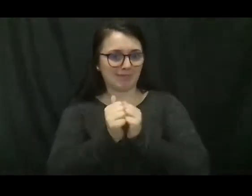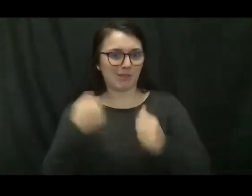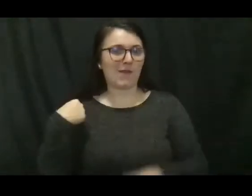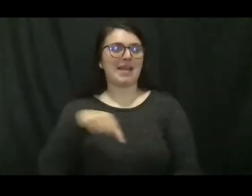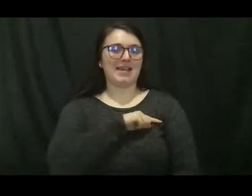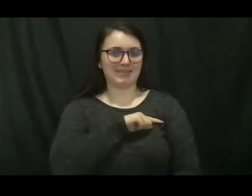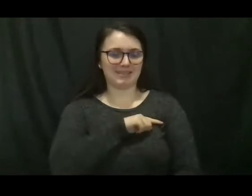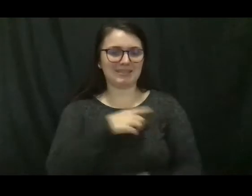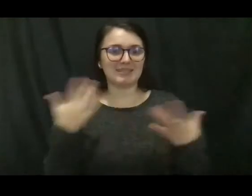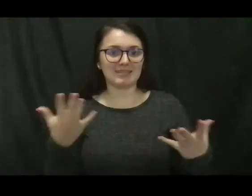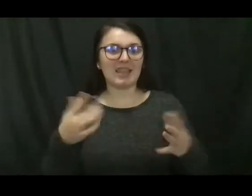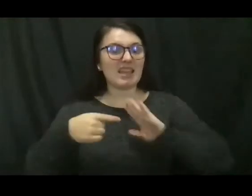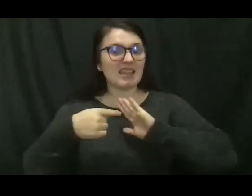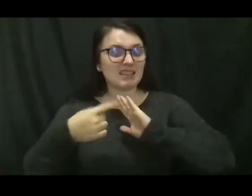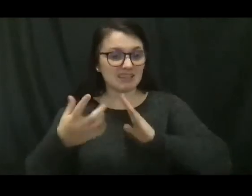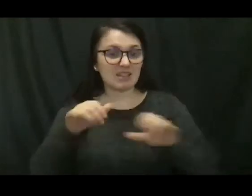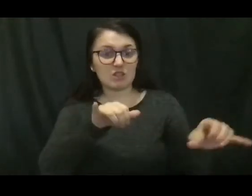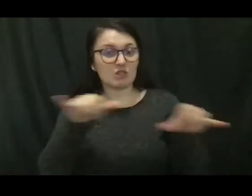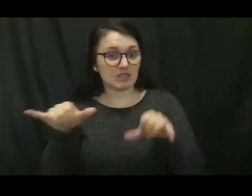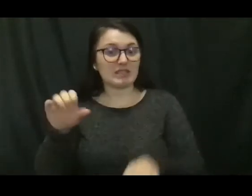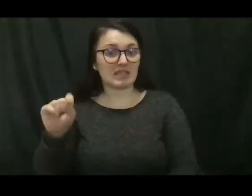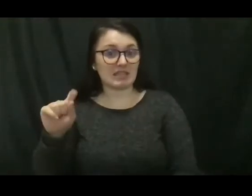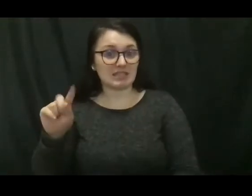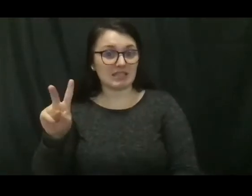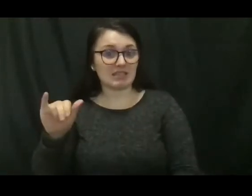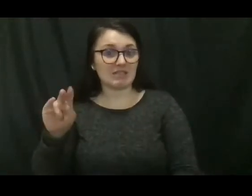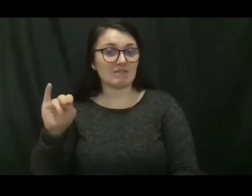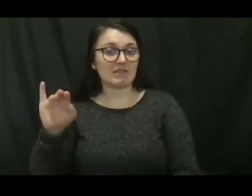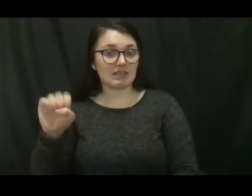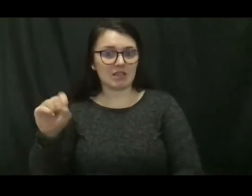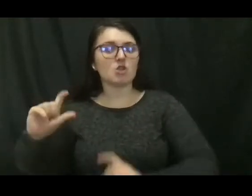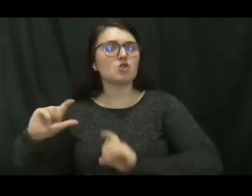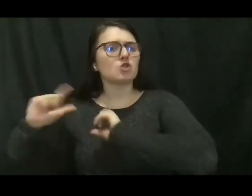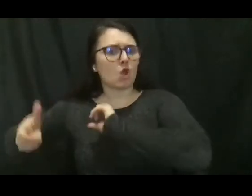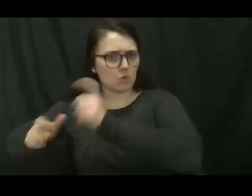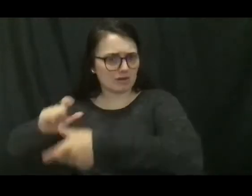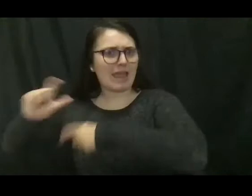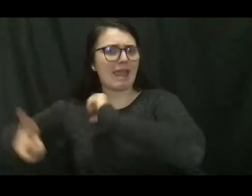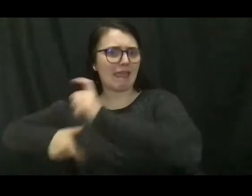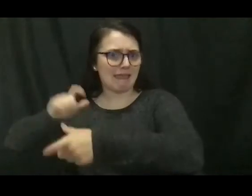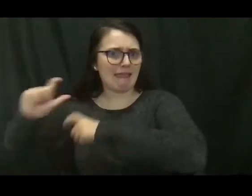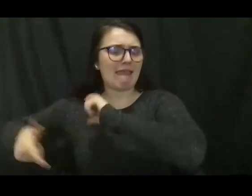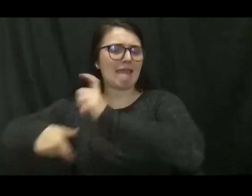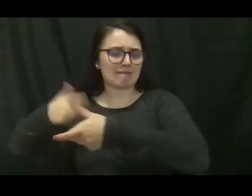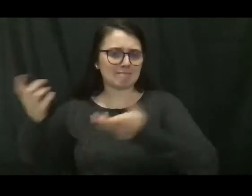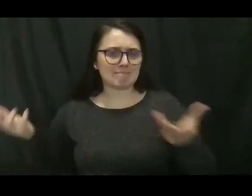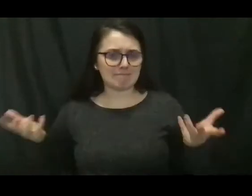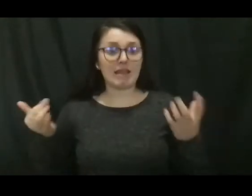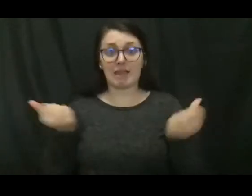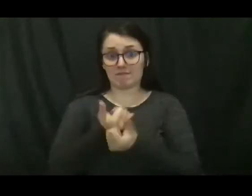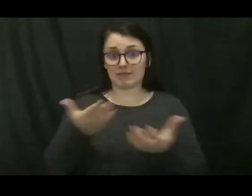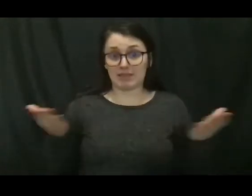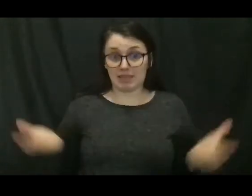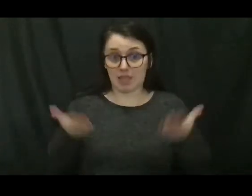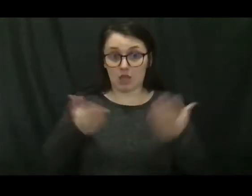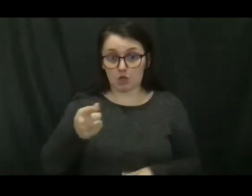St. Vincent de Paul or St. Vinny's, all of that stuff gets donated to them. All of the stuff that you see here has been